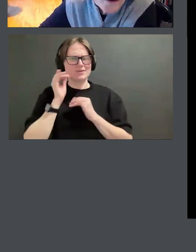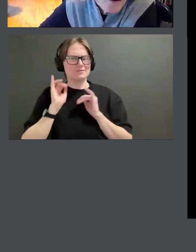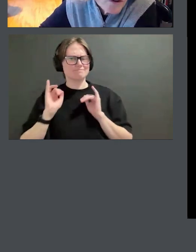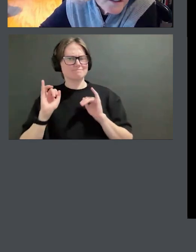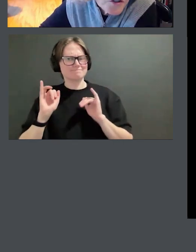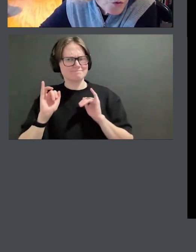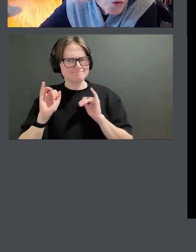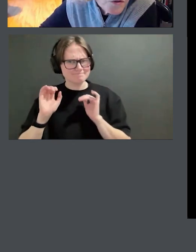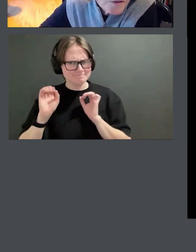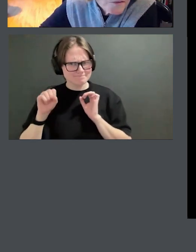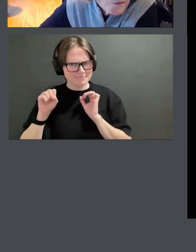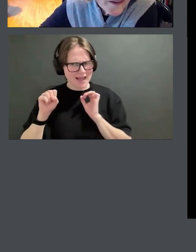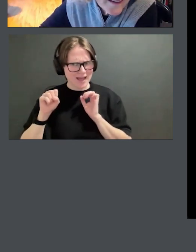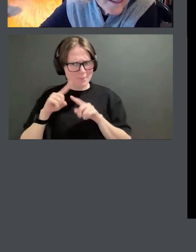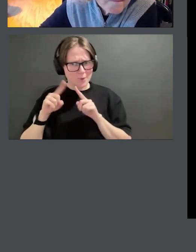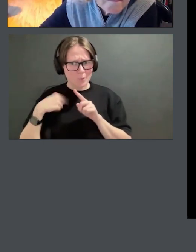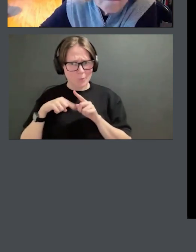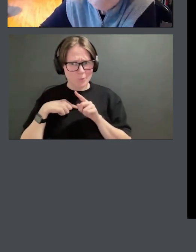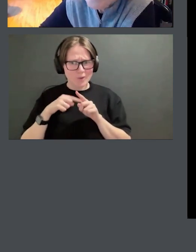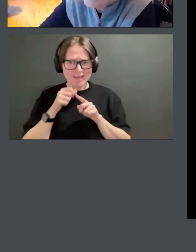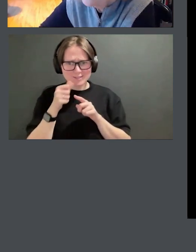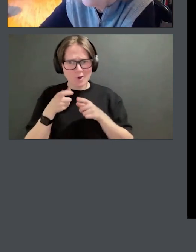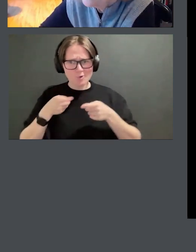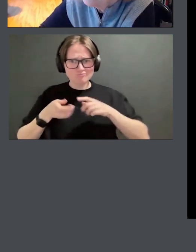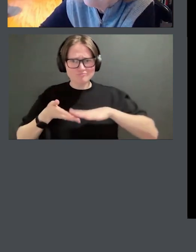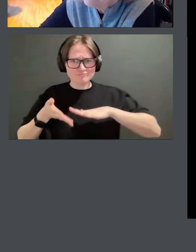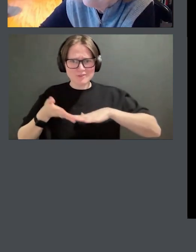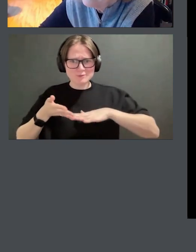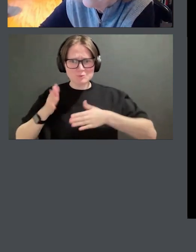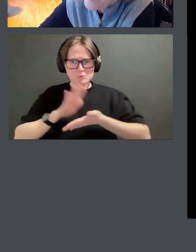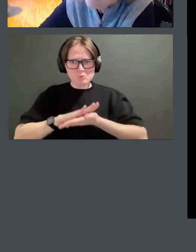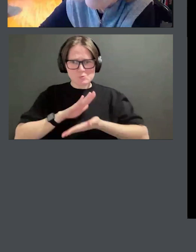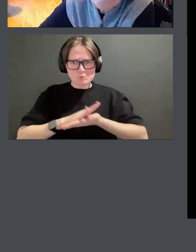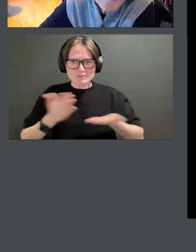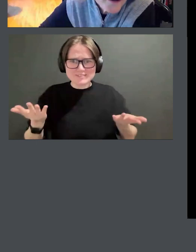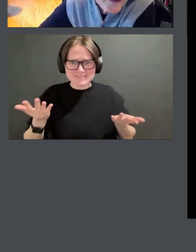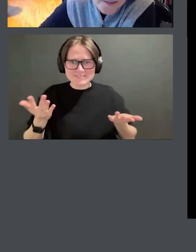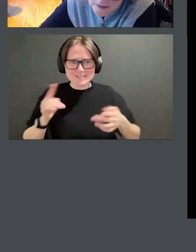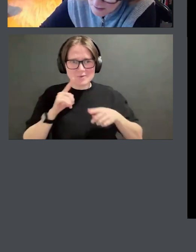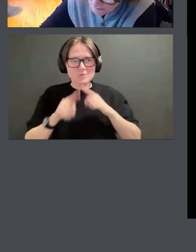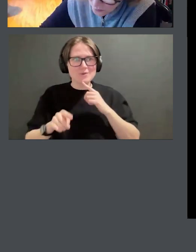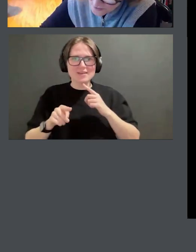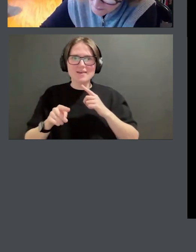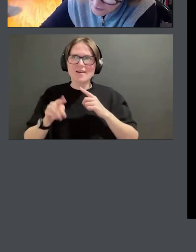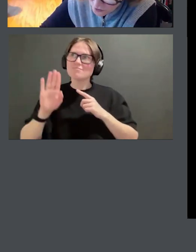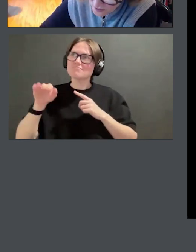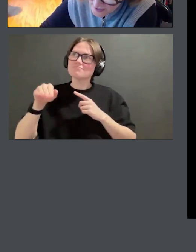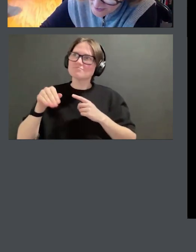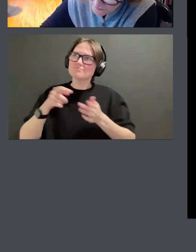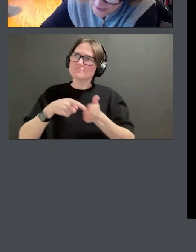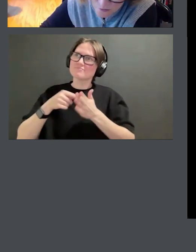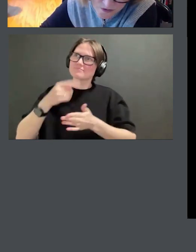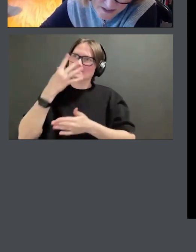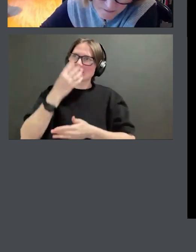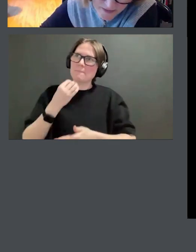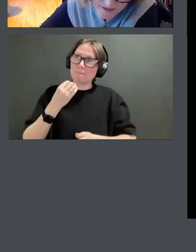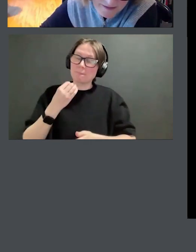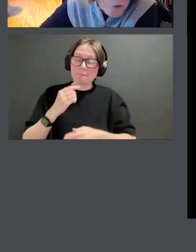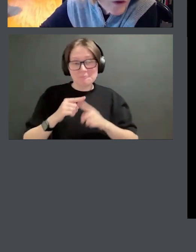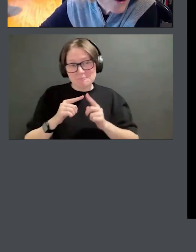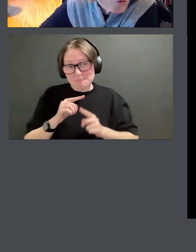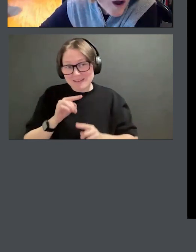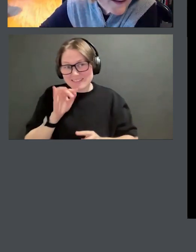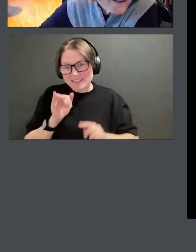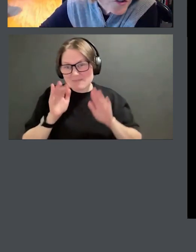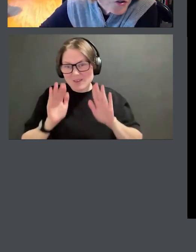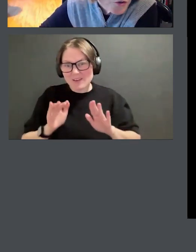but we don't run schools. We can't have naps provided. But wouldn't it be great if that was something that